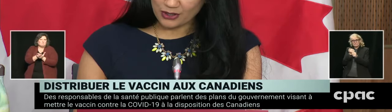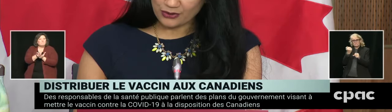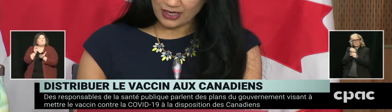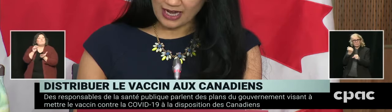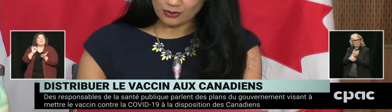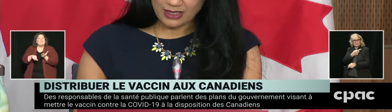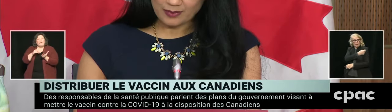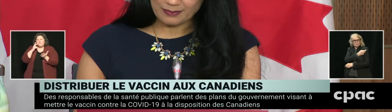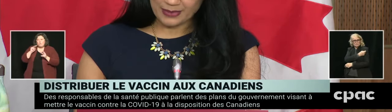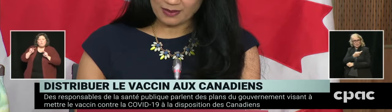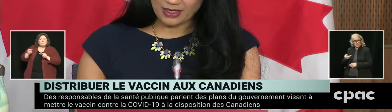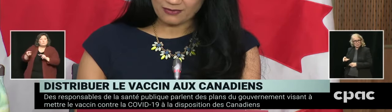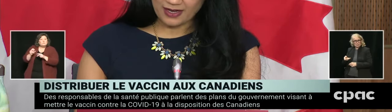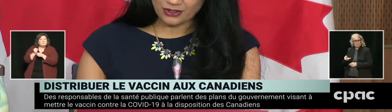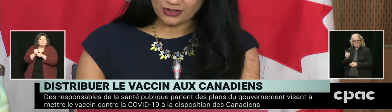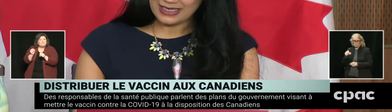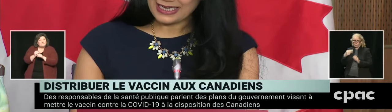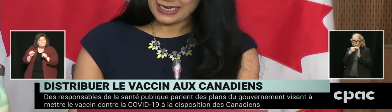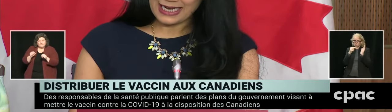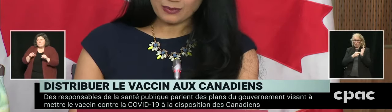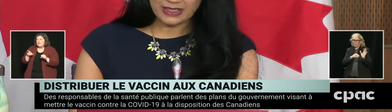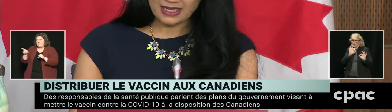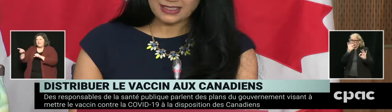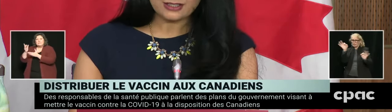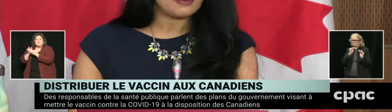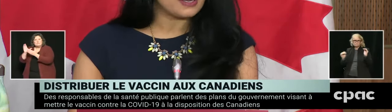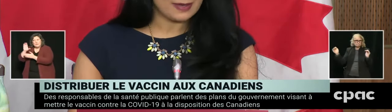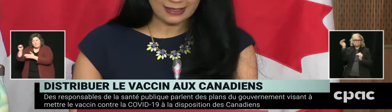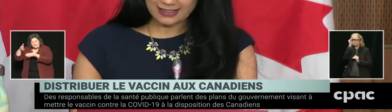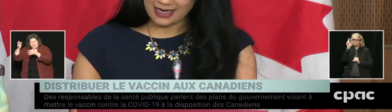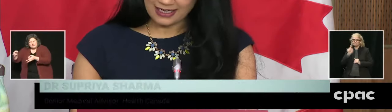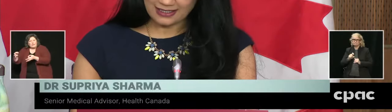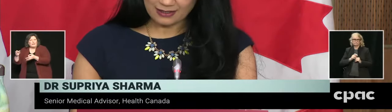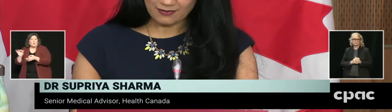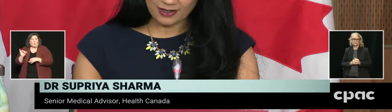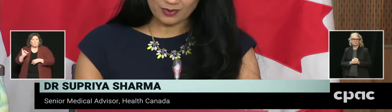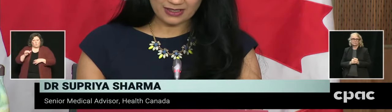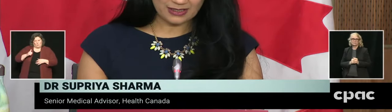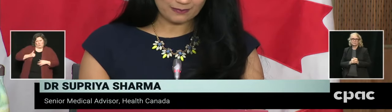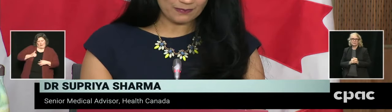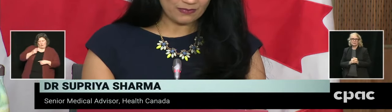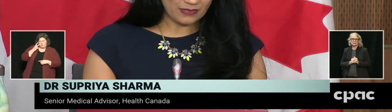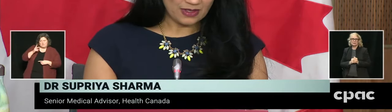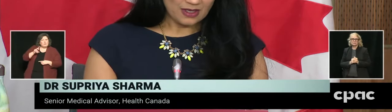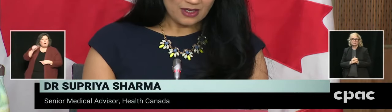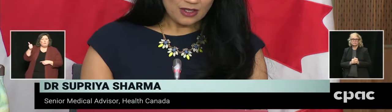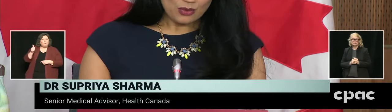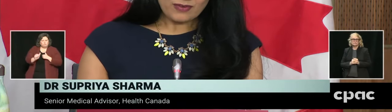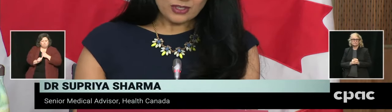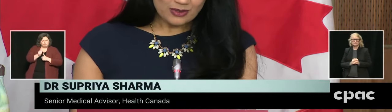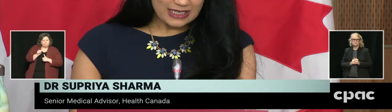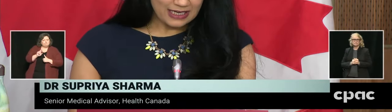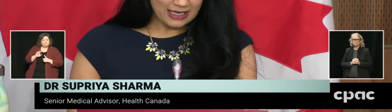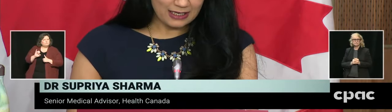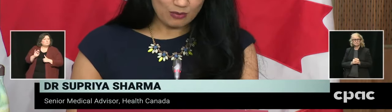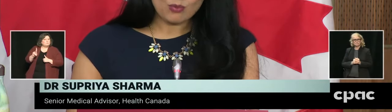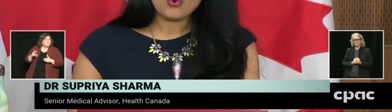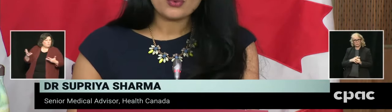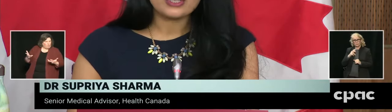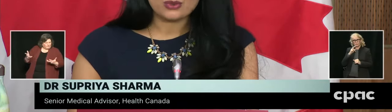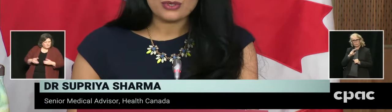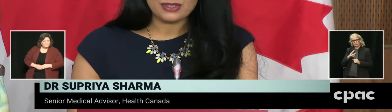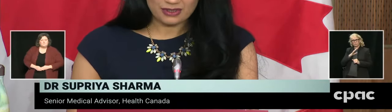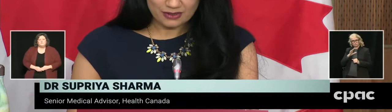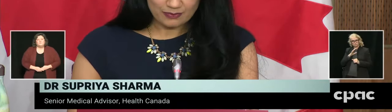safety monitoring outlined by the manufacturer and any plans to minimize any identified risks. We've also dedicated